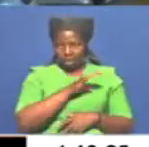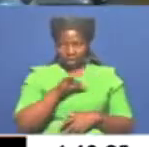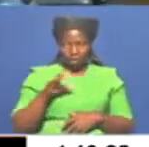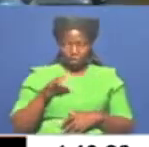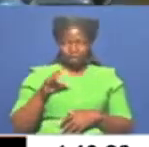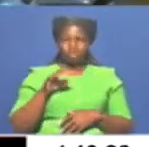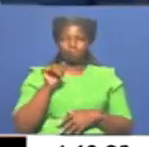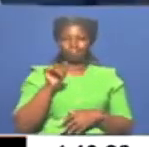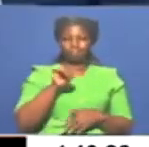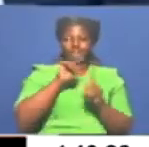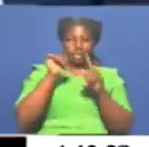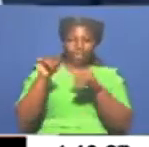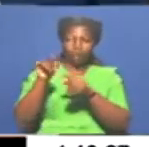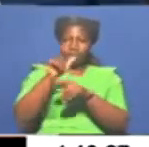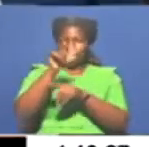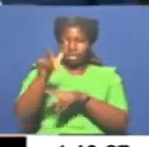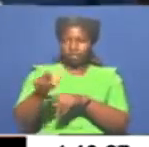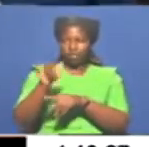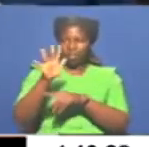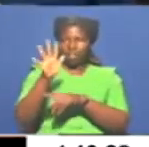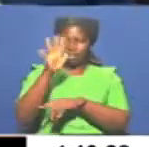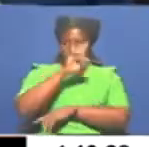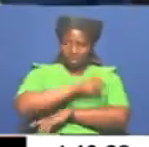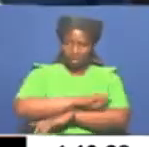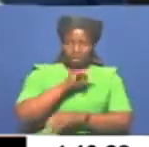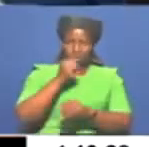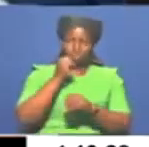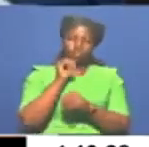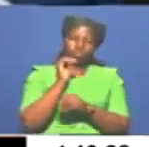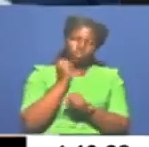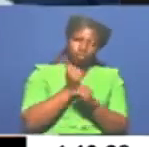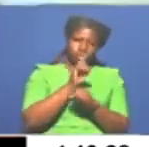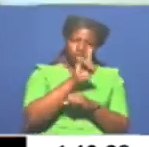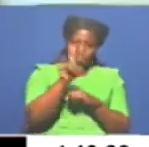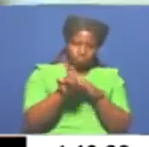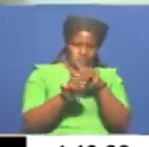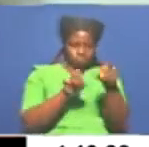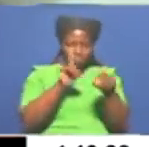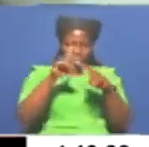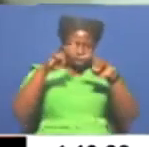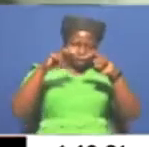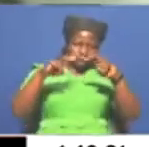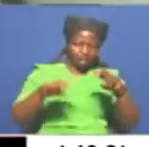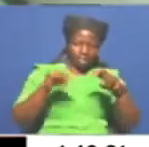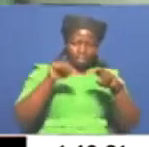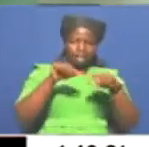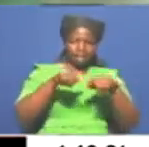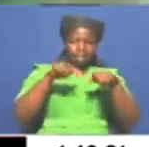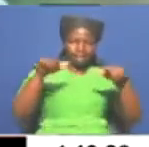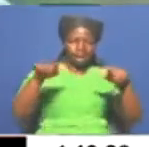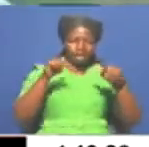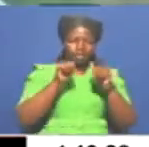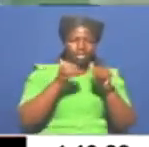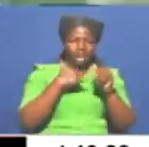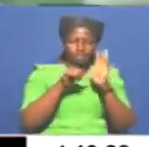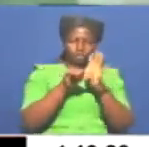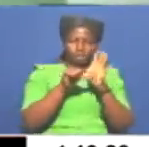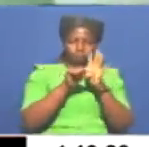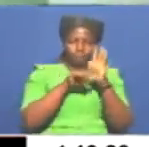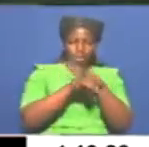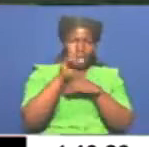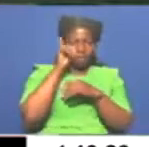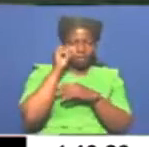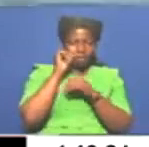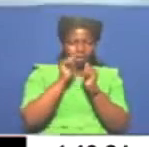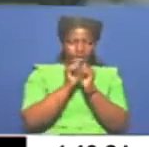region for 5 days to conduct inquiries and investigations into disputed parcels of land in Mombasa and Kwale